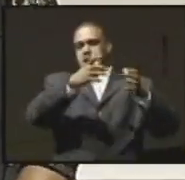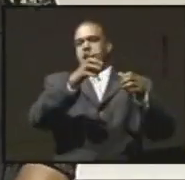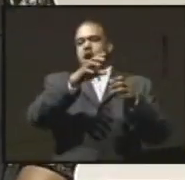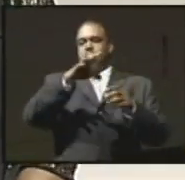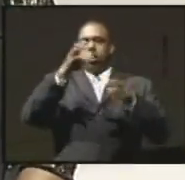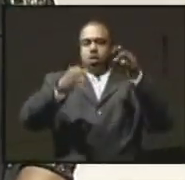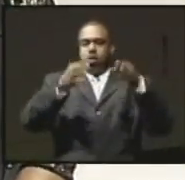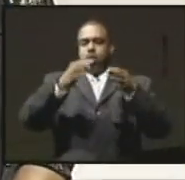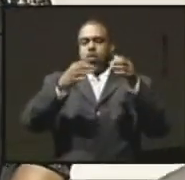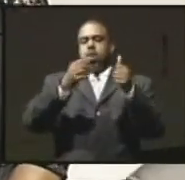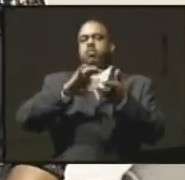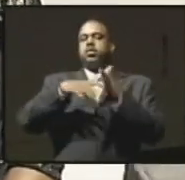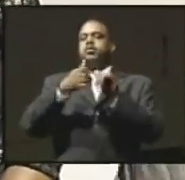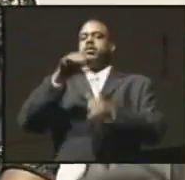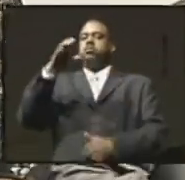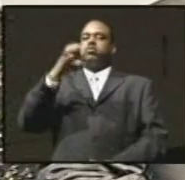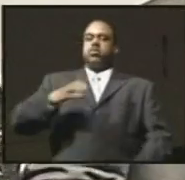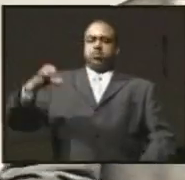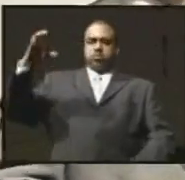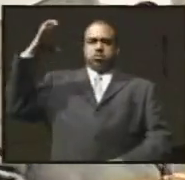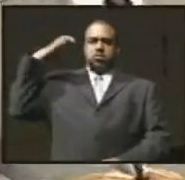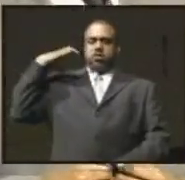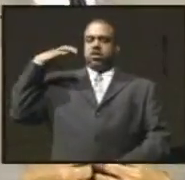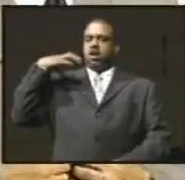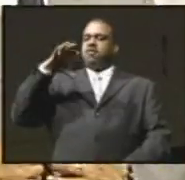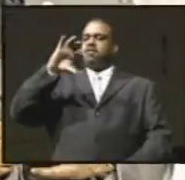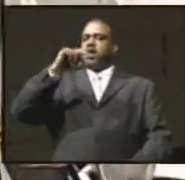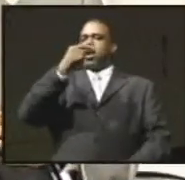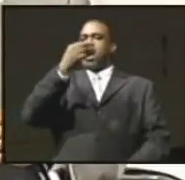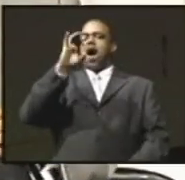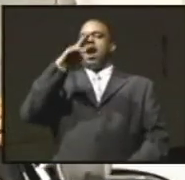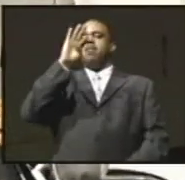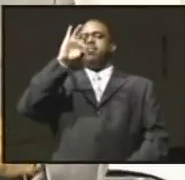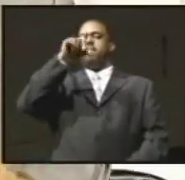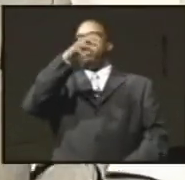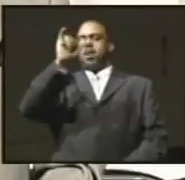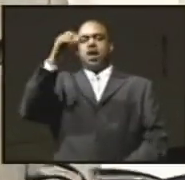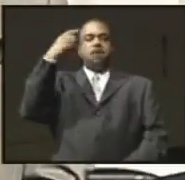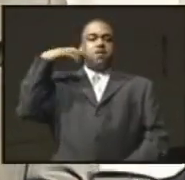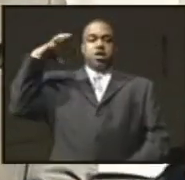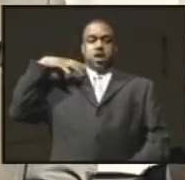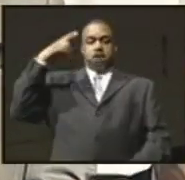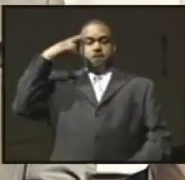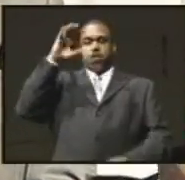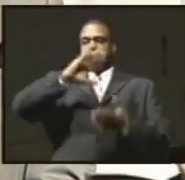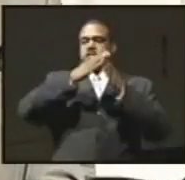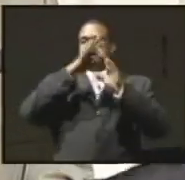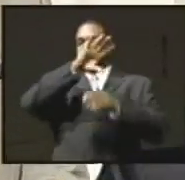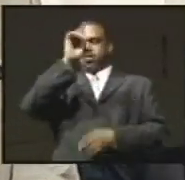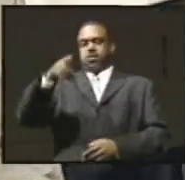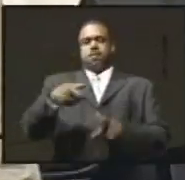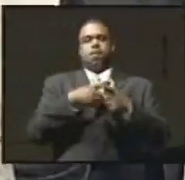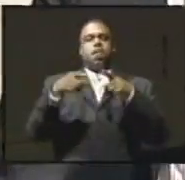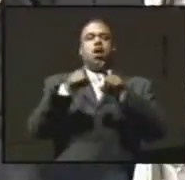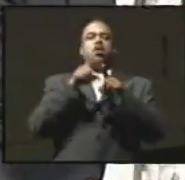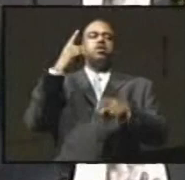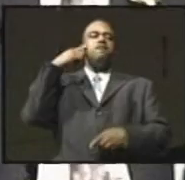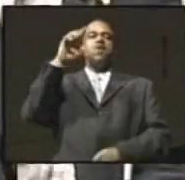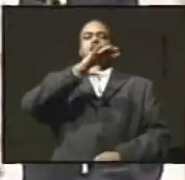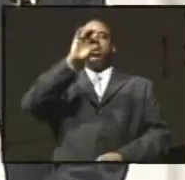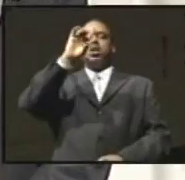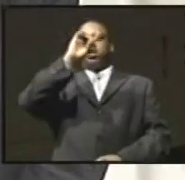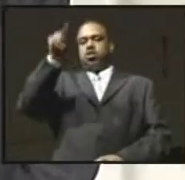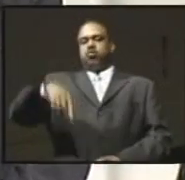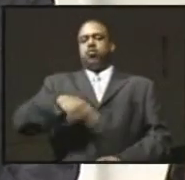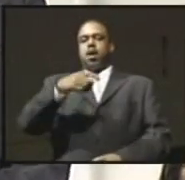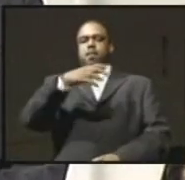Chief Ralph Godby, Chief of Police, City of Detroit. Officer David Anderson, Detroit Police Department,